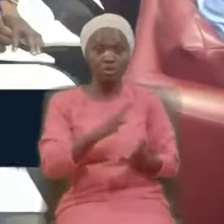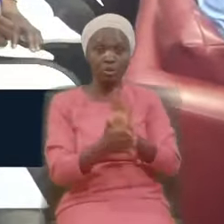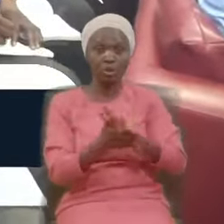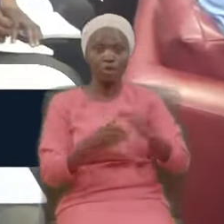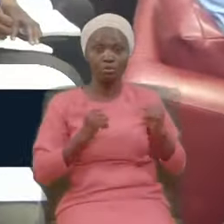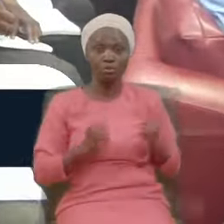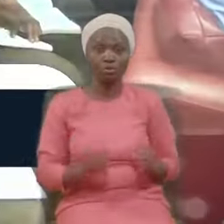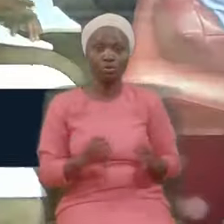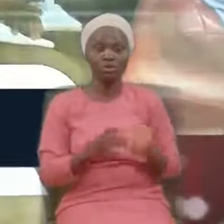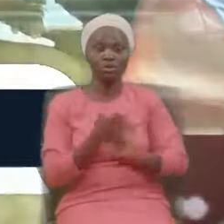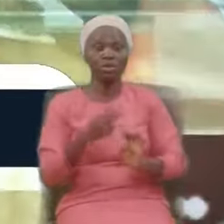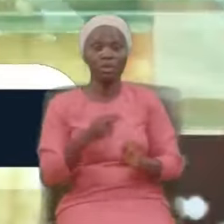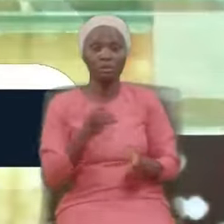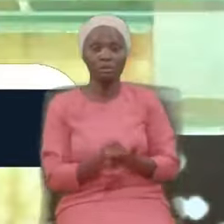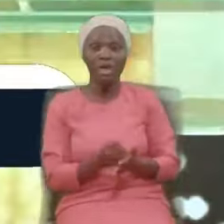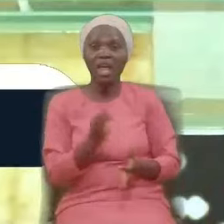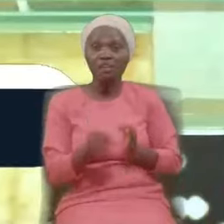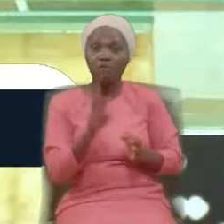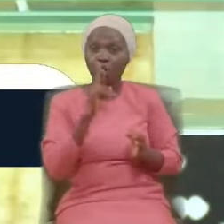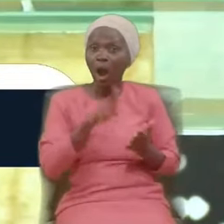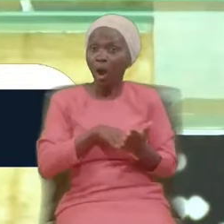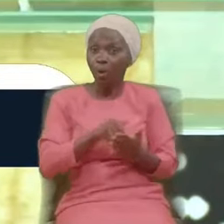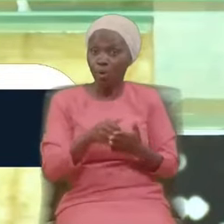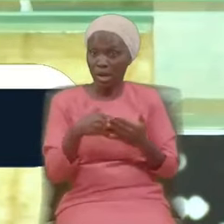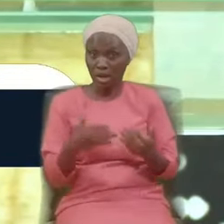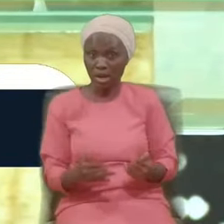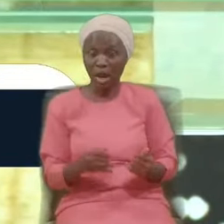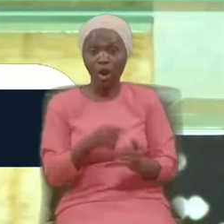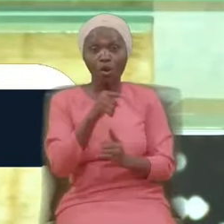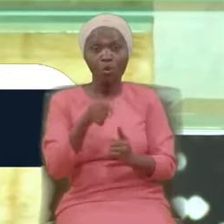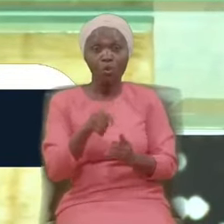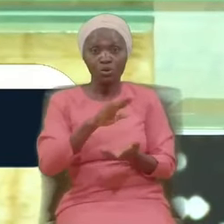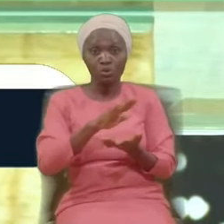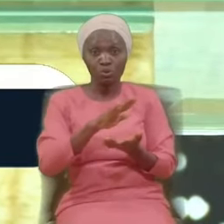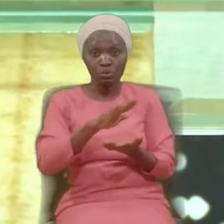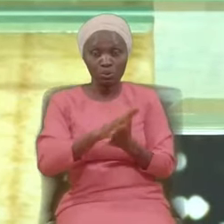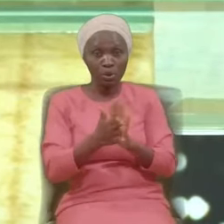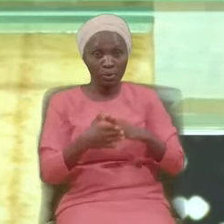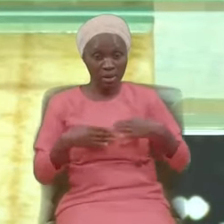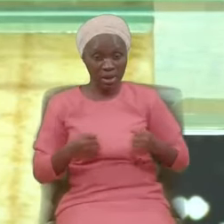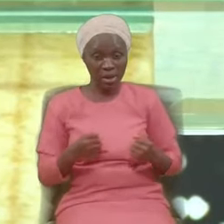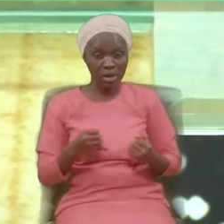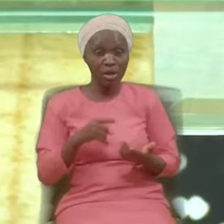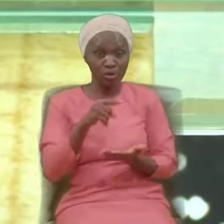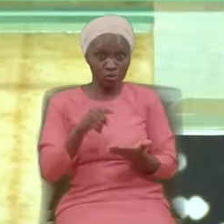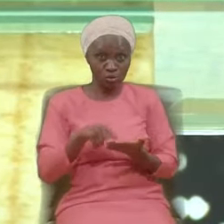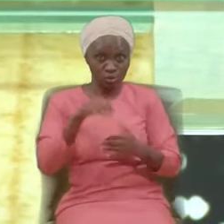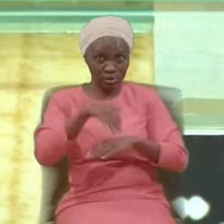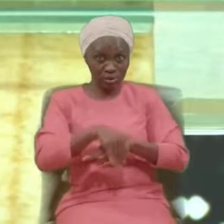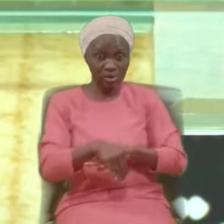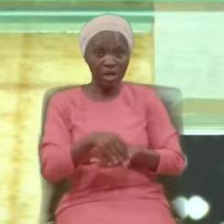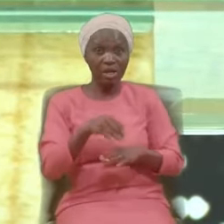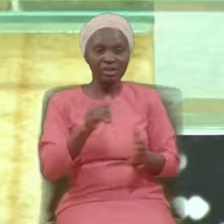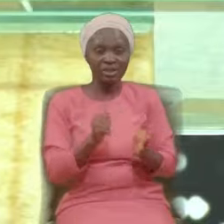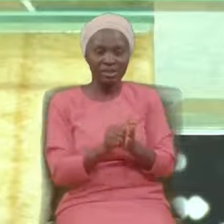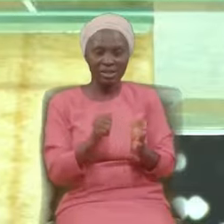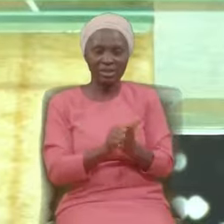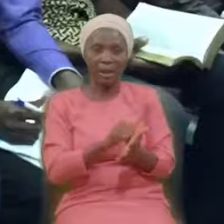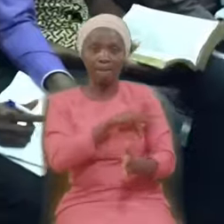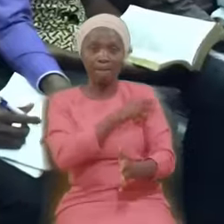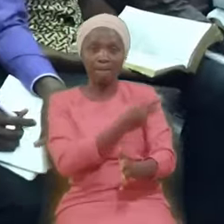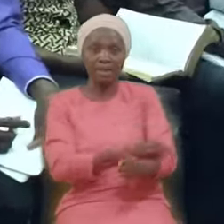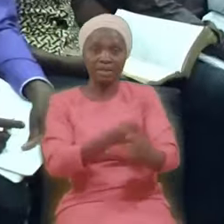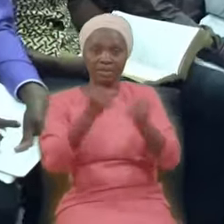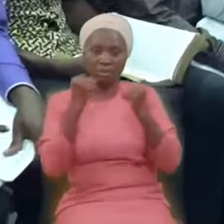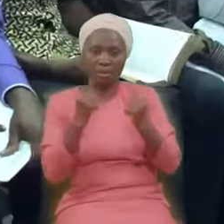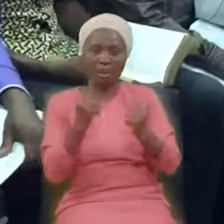If you are weak now, when you recover tonight, that mighty dynamite from heaven will come inside your